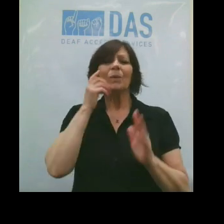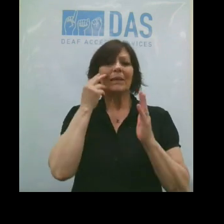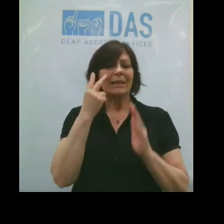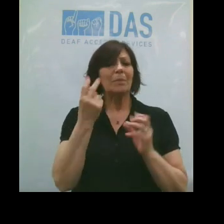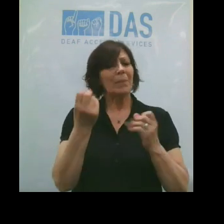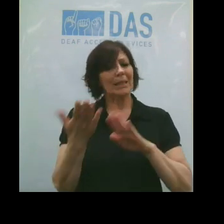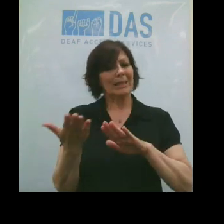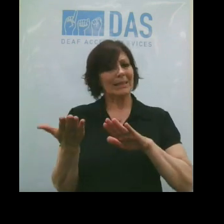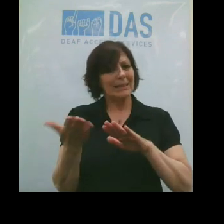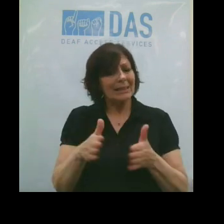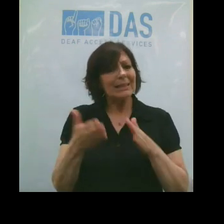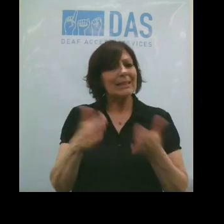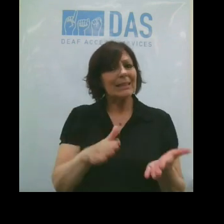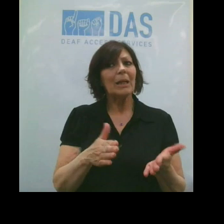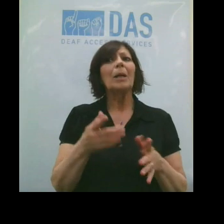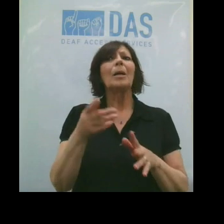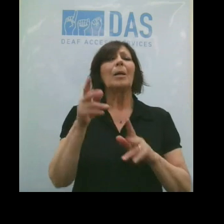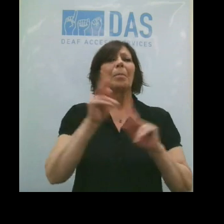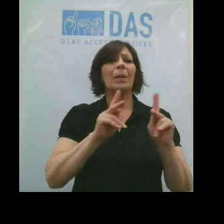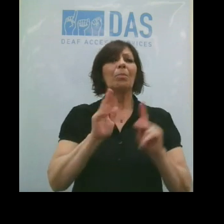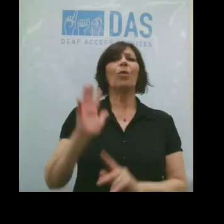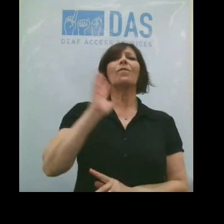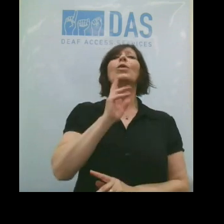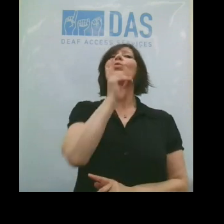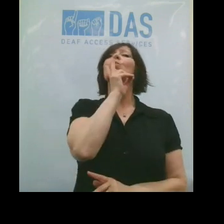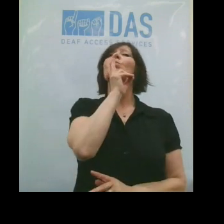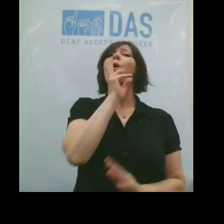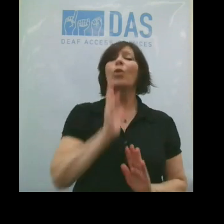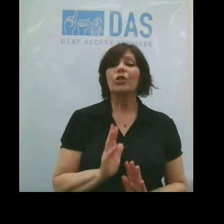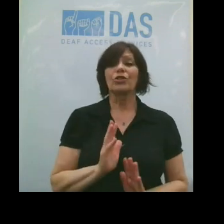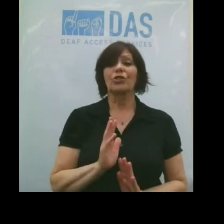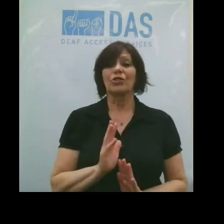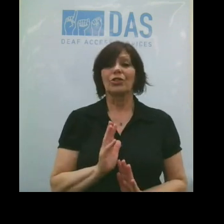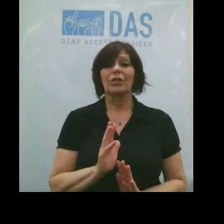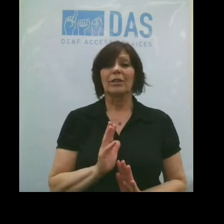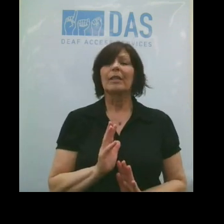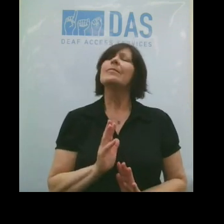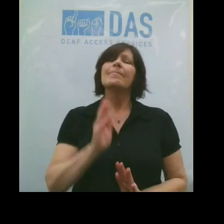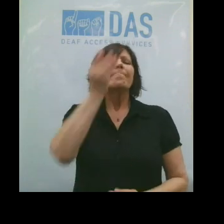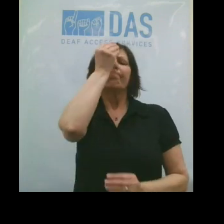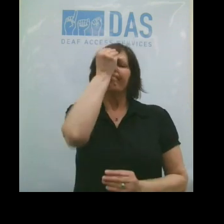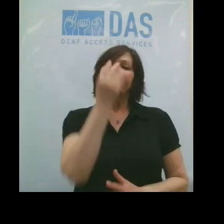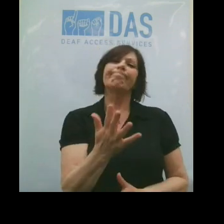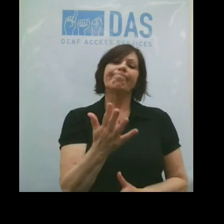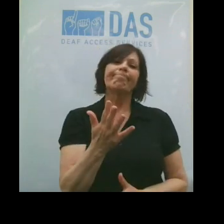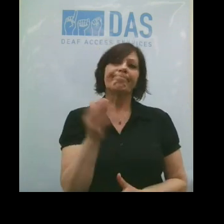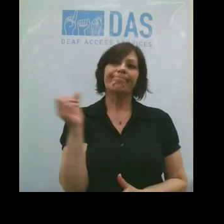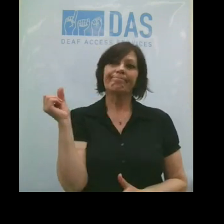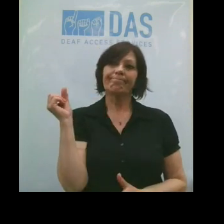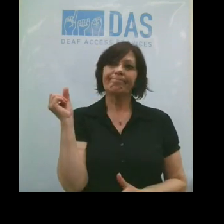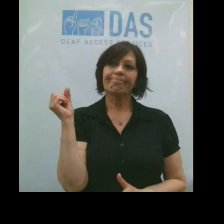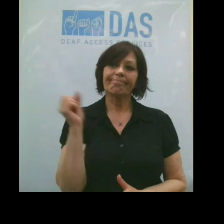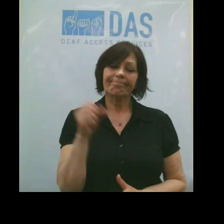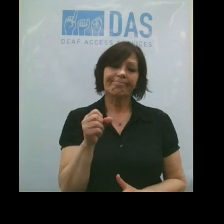deaths among people who are former smokers. So just to let people know that